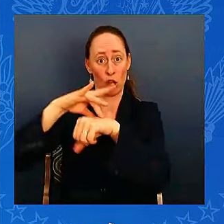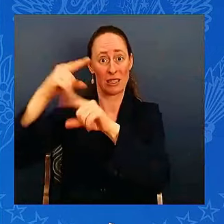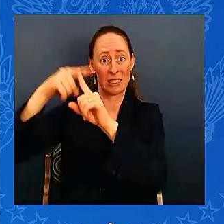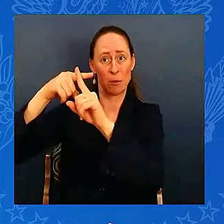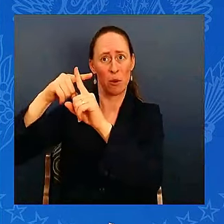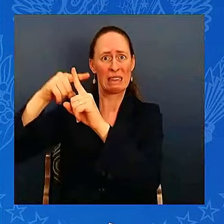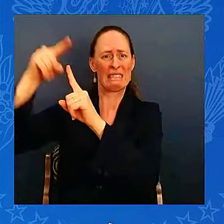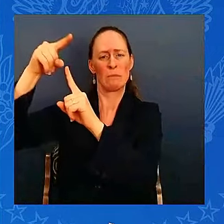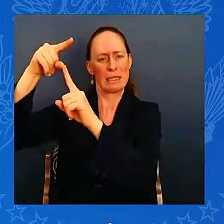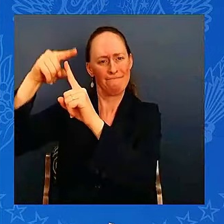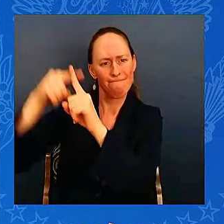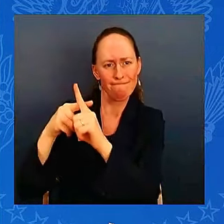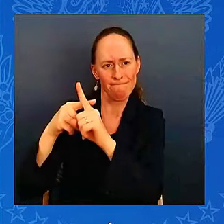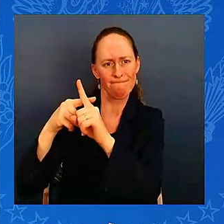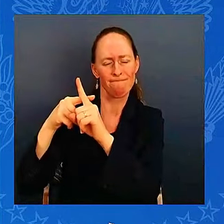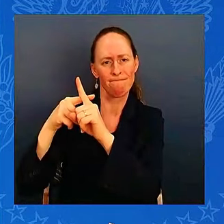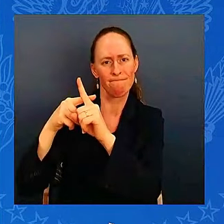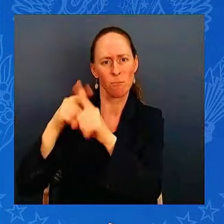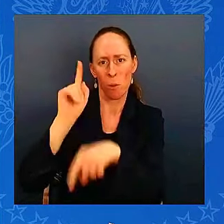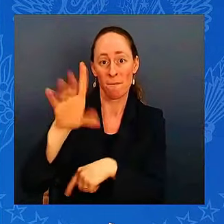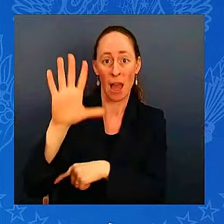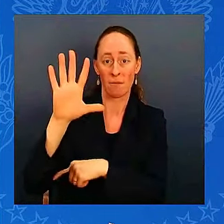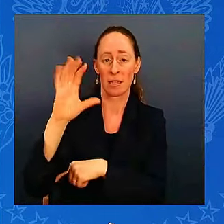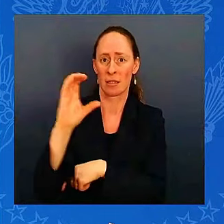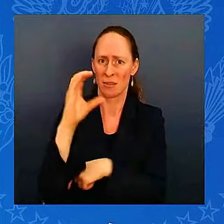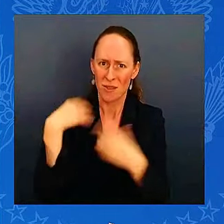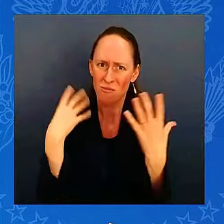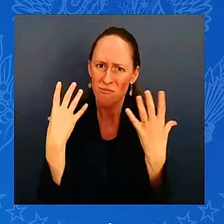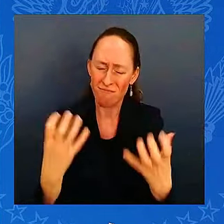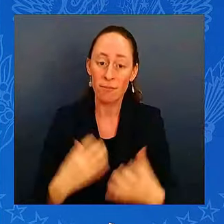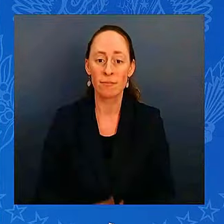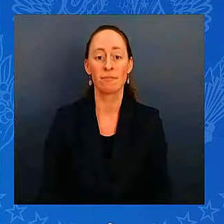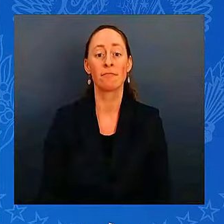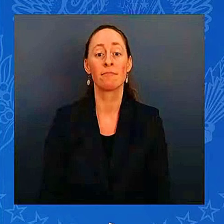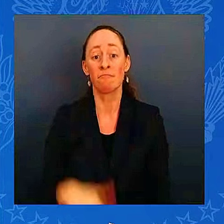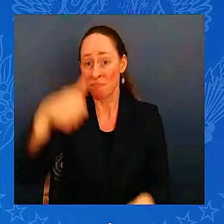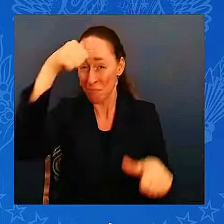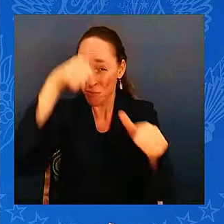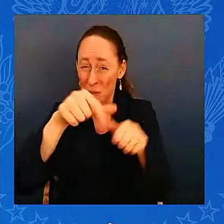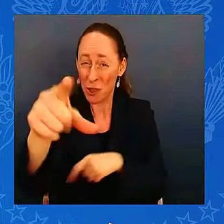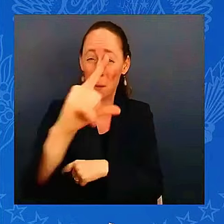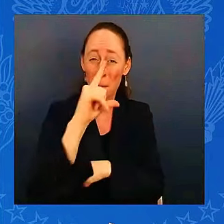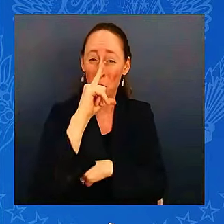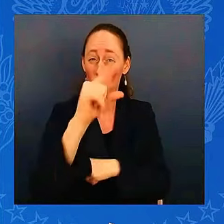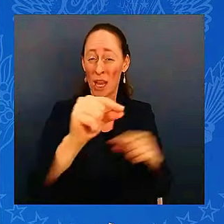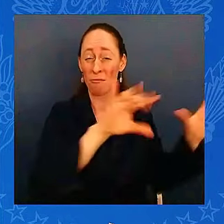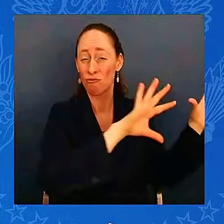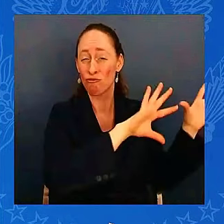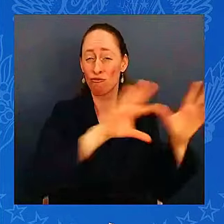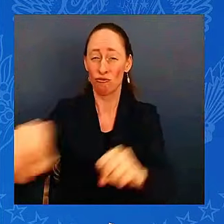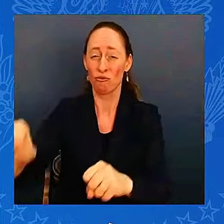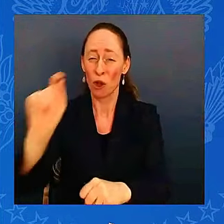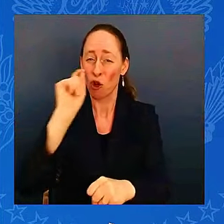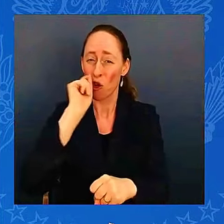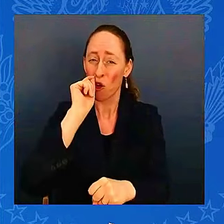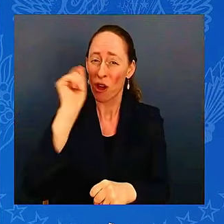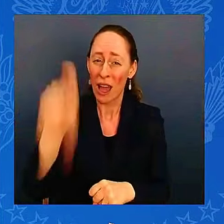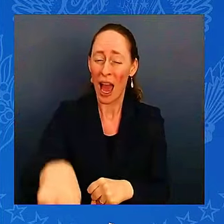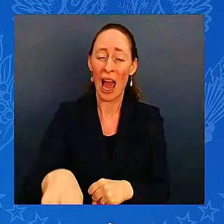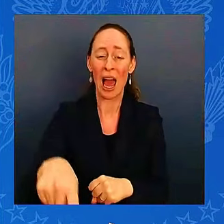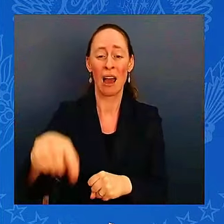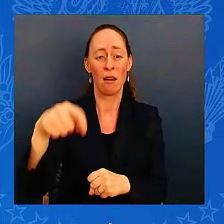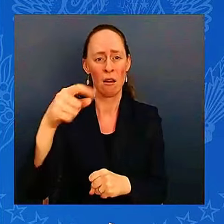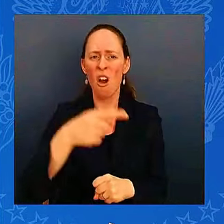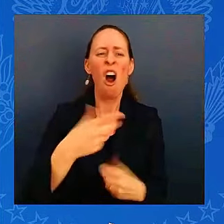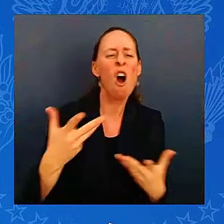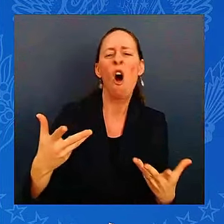energy prices soaring around the world and showing just how volatile and fragile a fossil fuel-based economy can be.